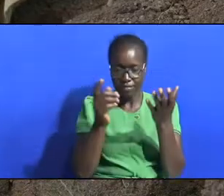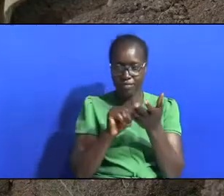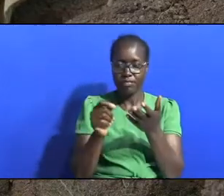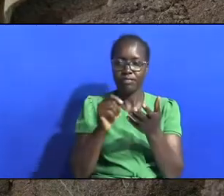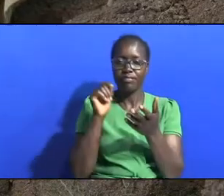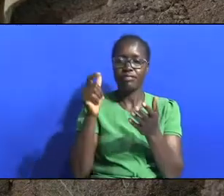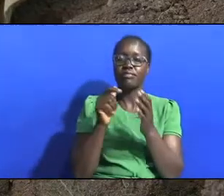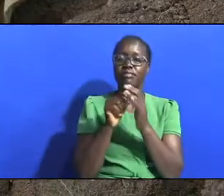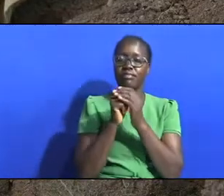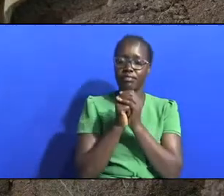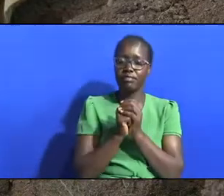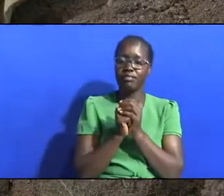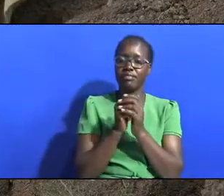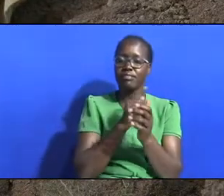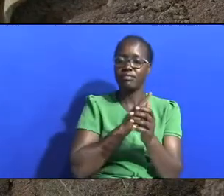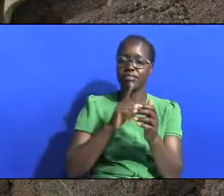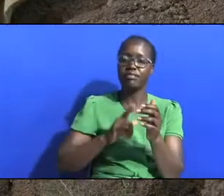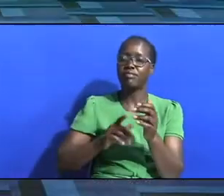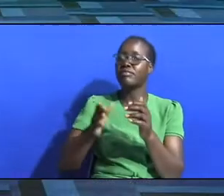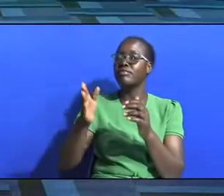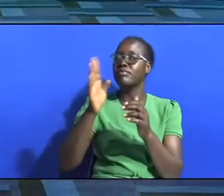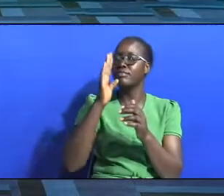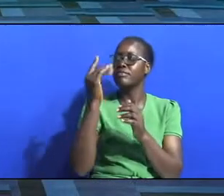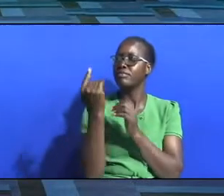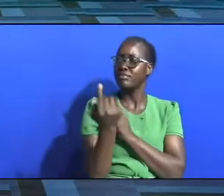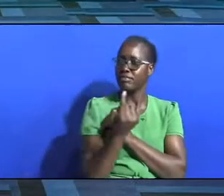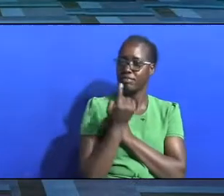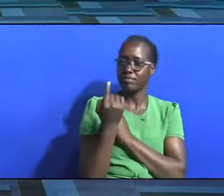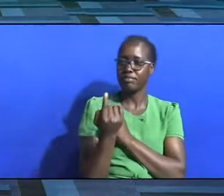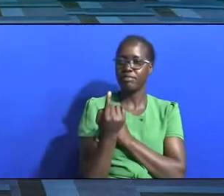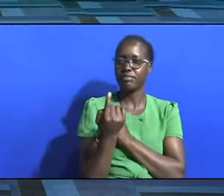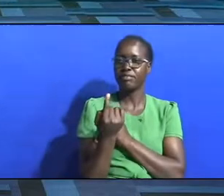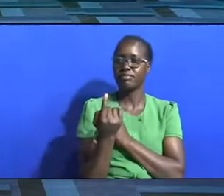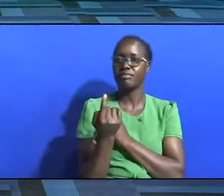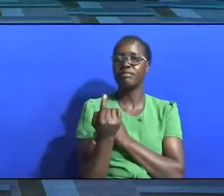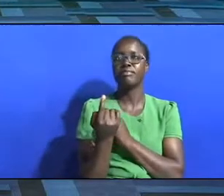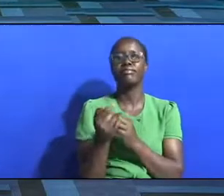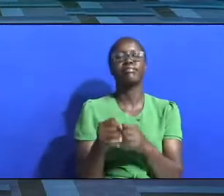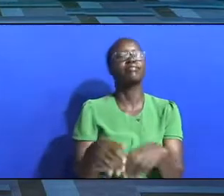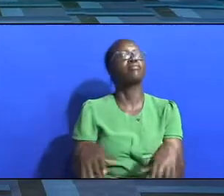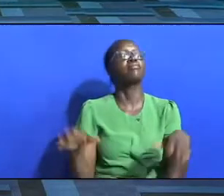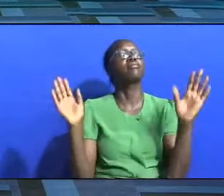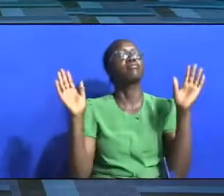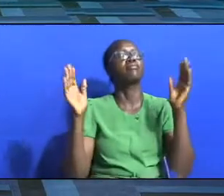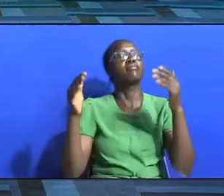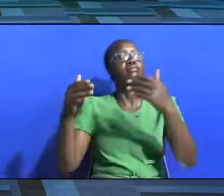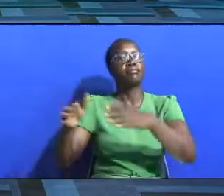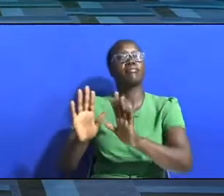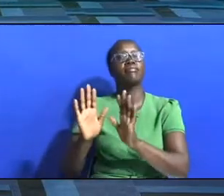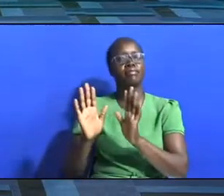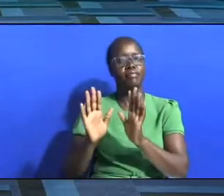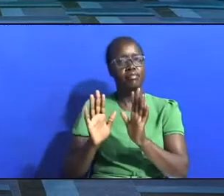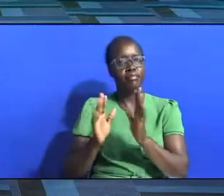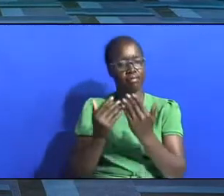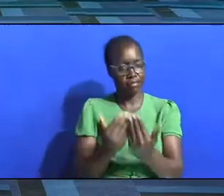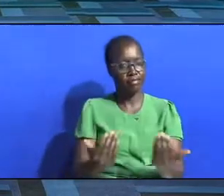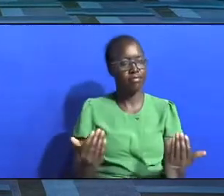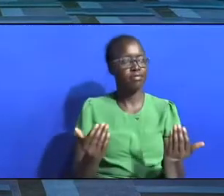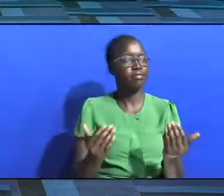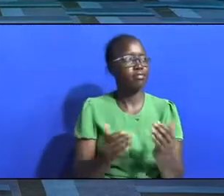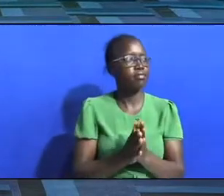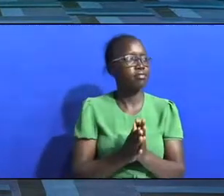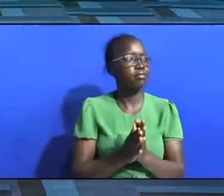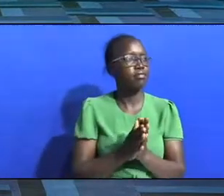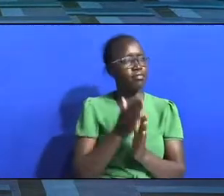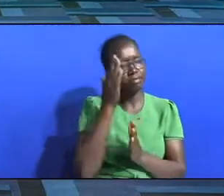you shall worship the Lord God only. And Satan gave up and left him alone. Now, children, I have